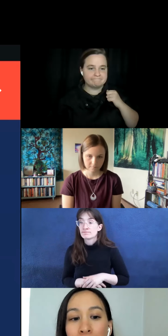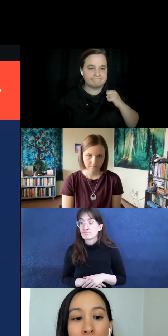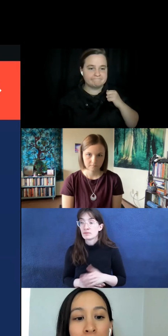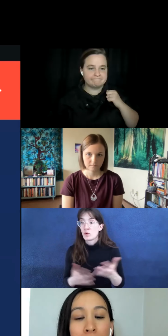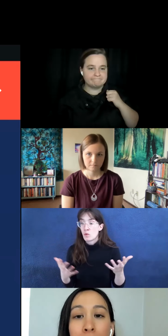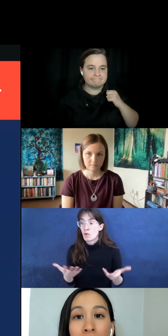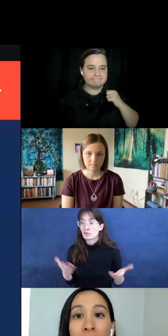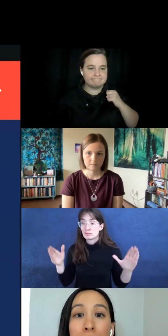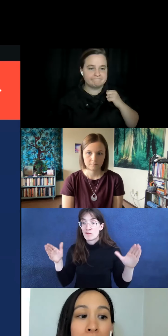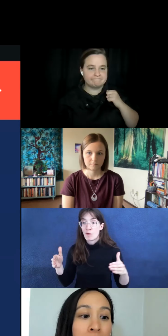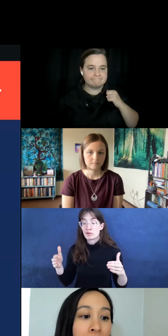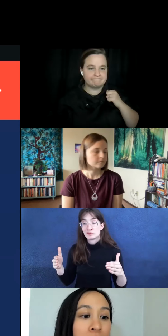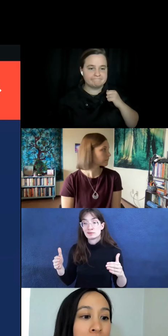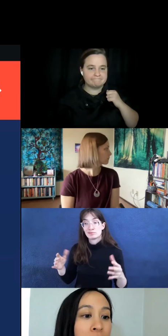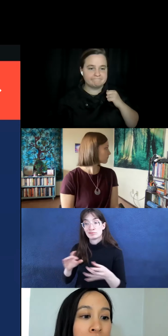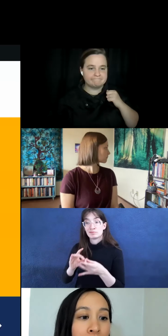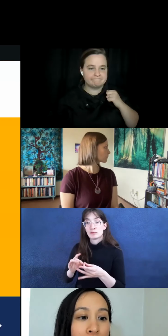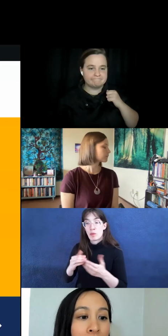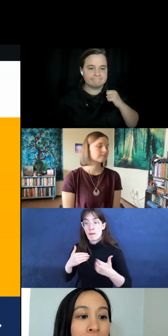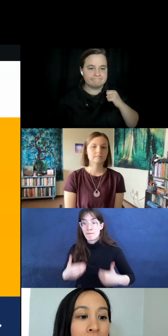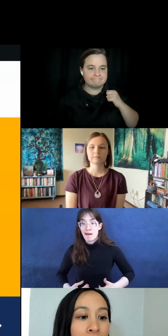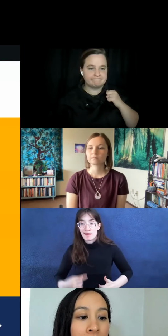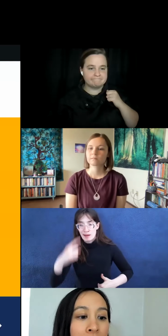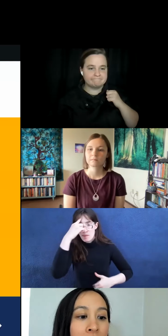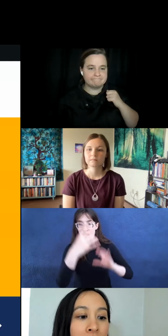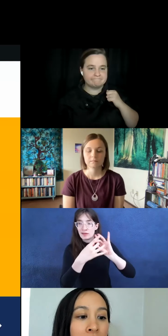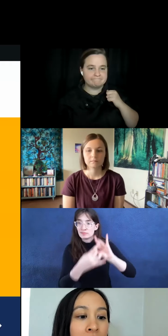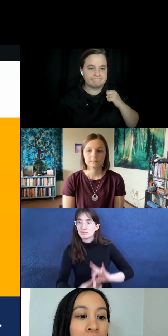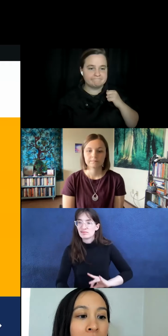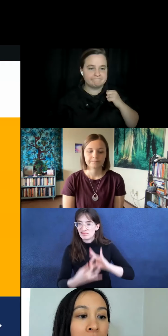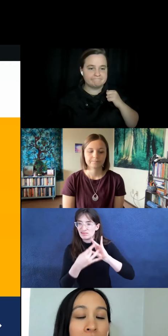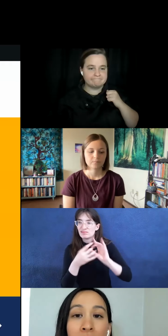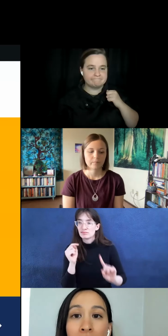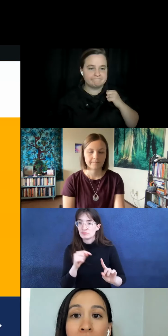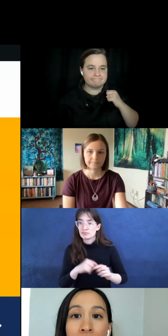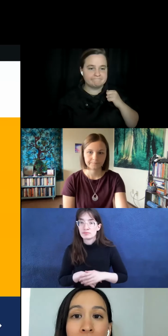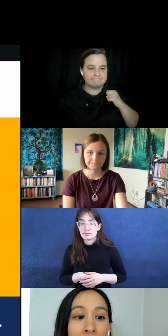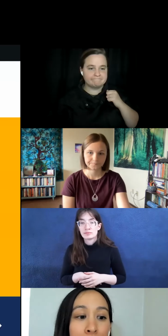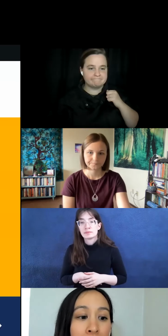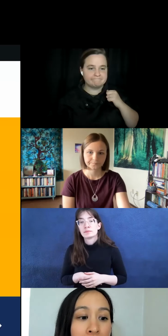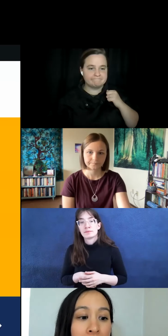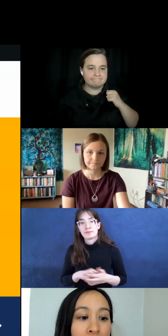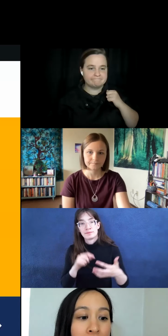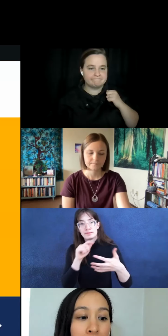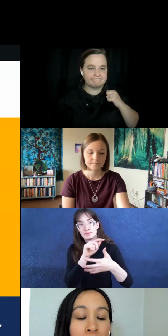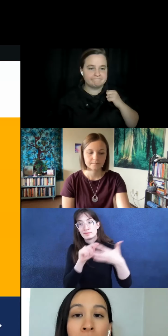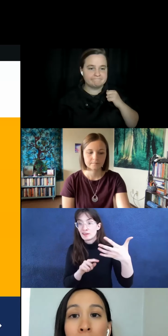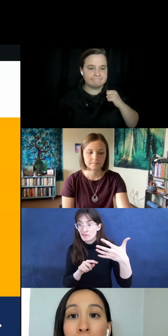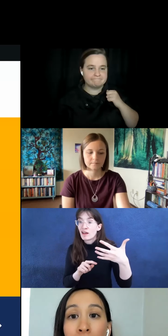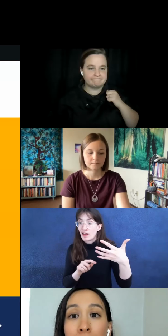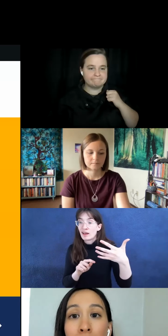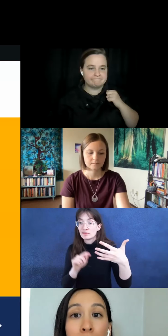tending to our body and mind connection. So again, looking at these 5 different aspects and starting from